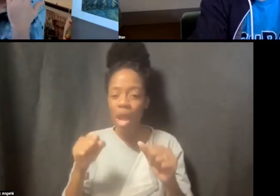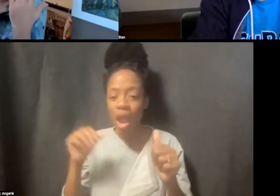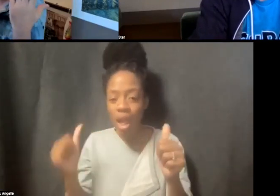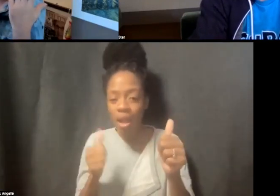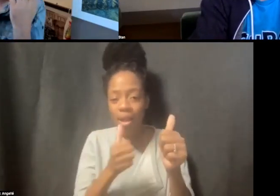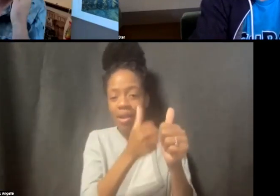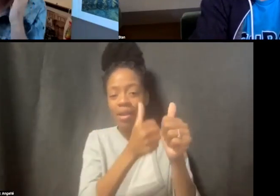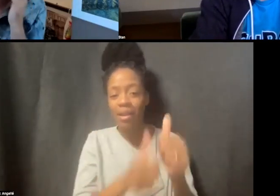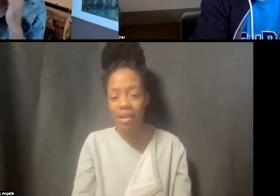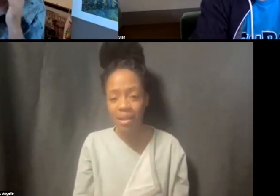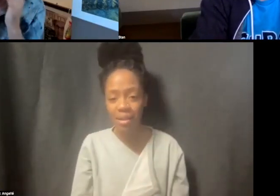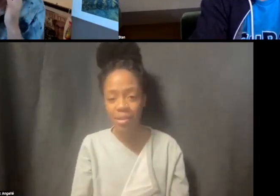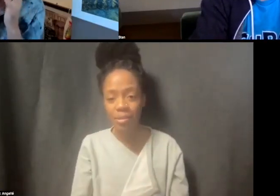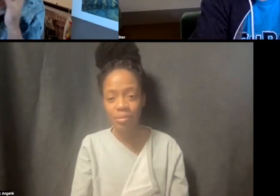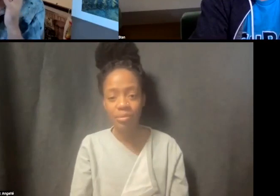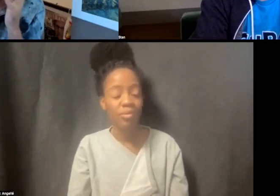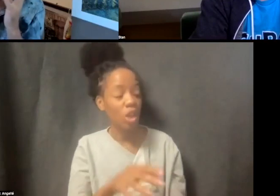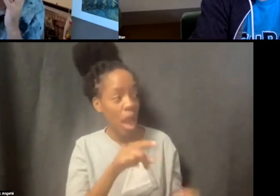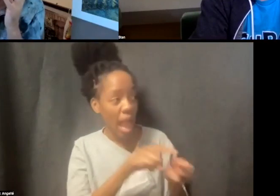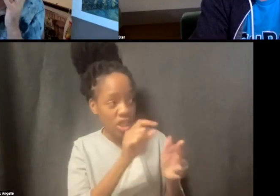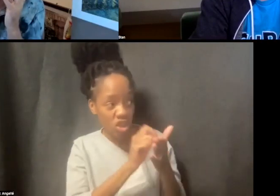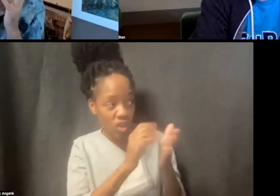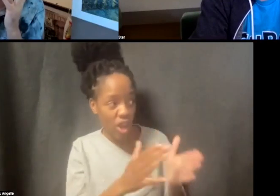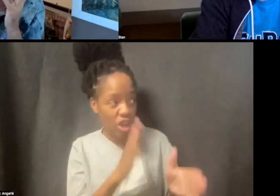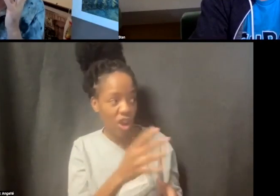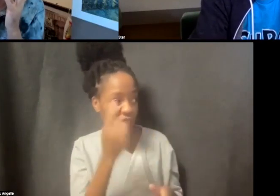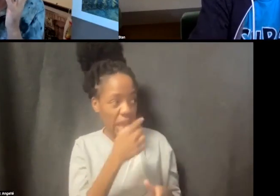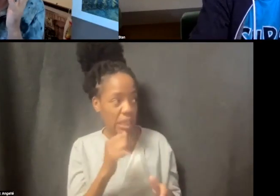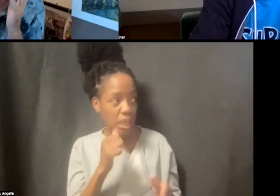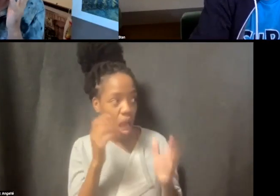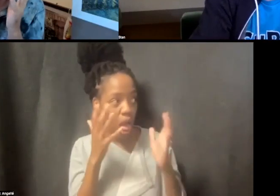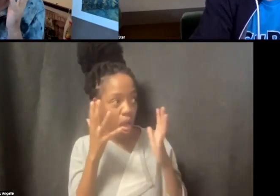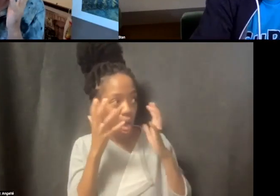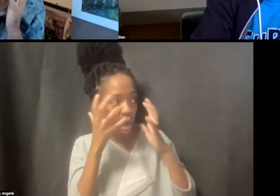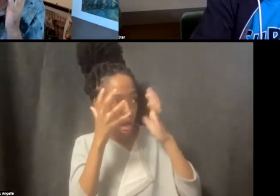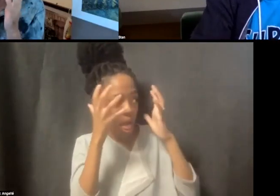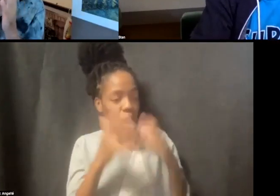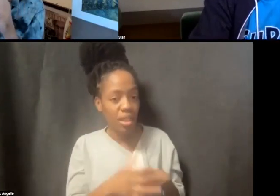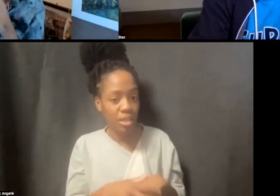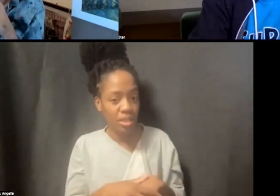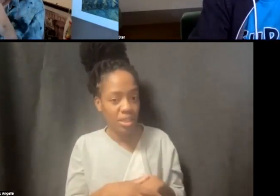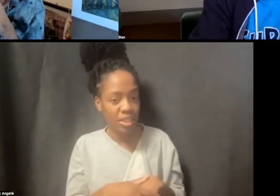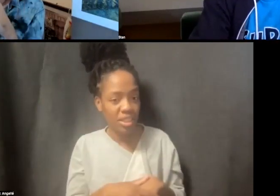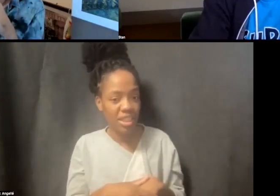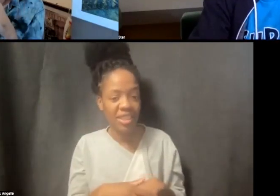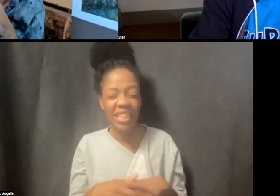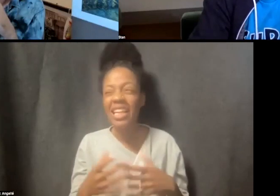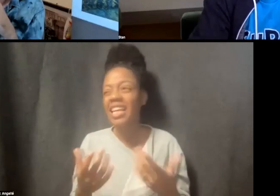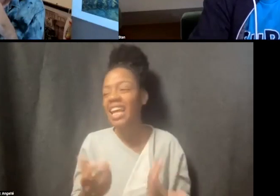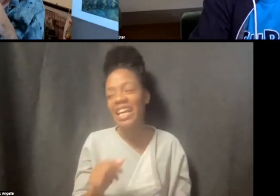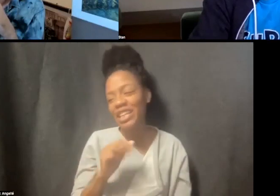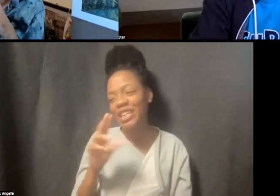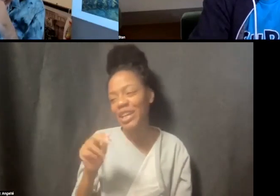so as a writer, your face doesn't like twitch like you it was with an actor. Is that true? It